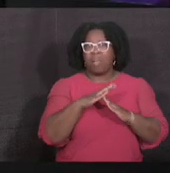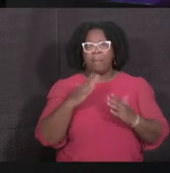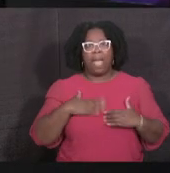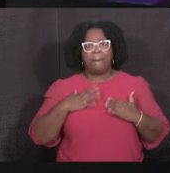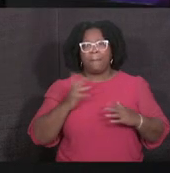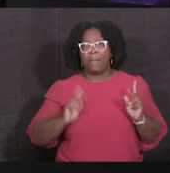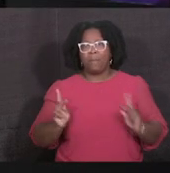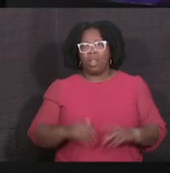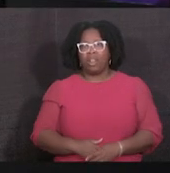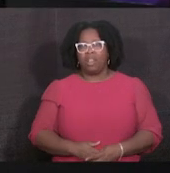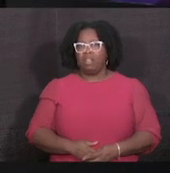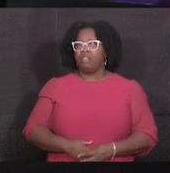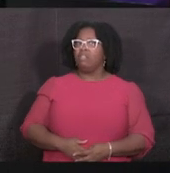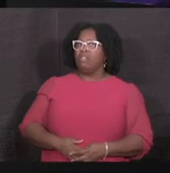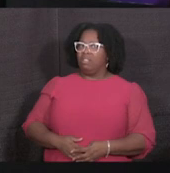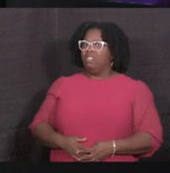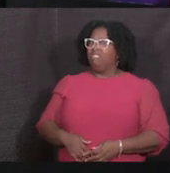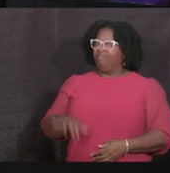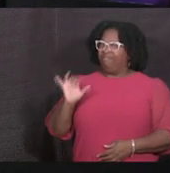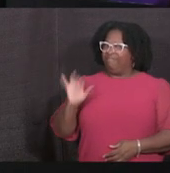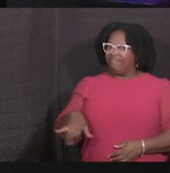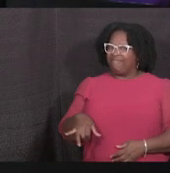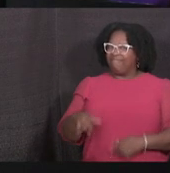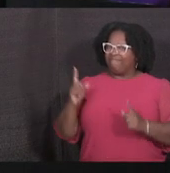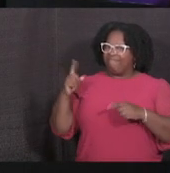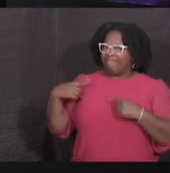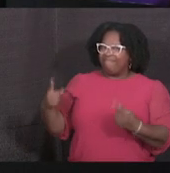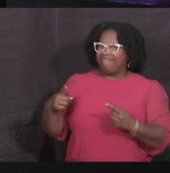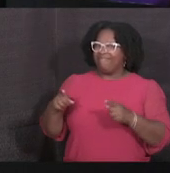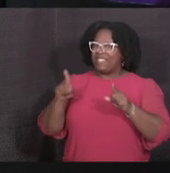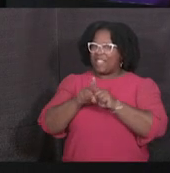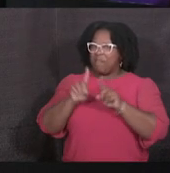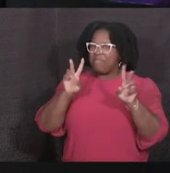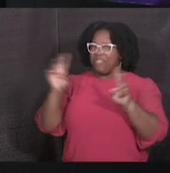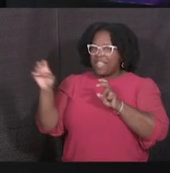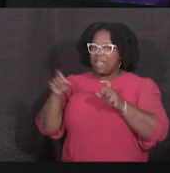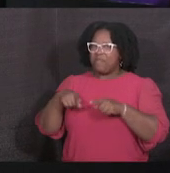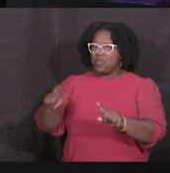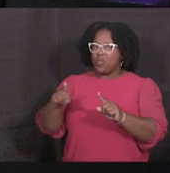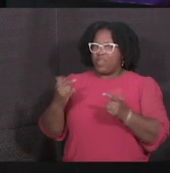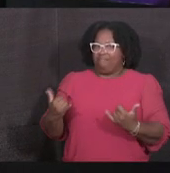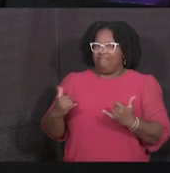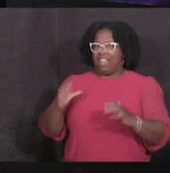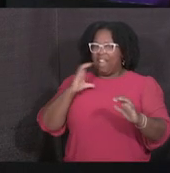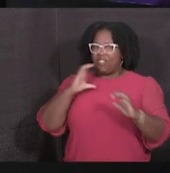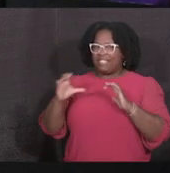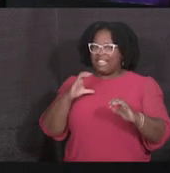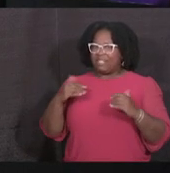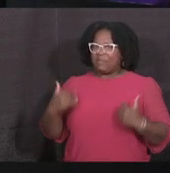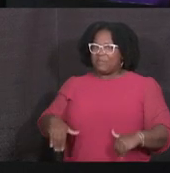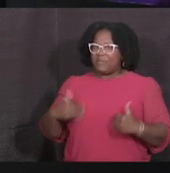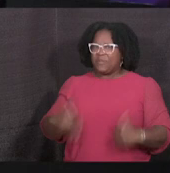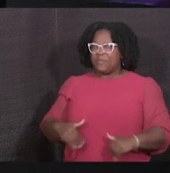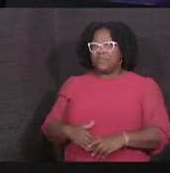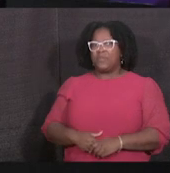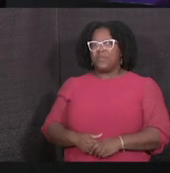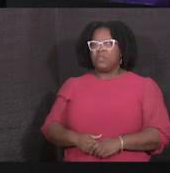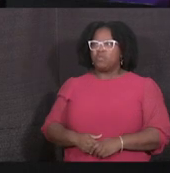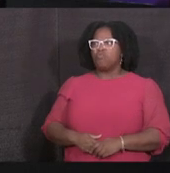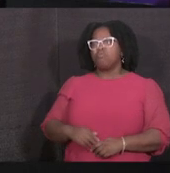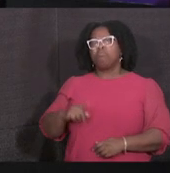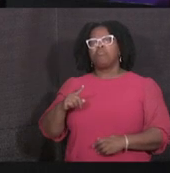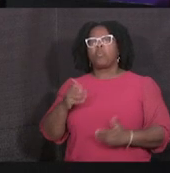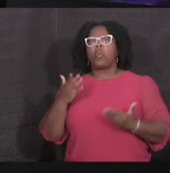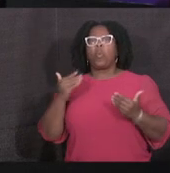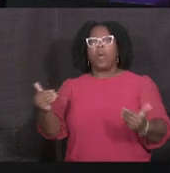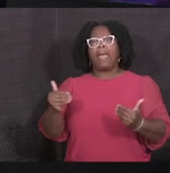Look, I think, again, it goes similar theme that we've been talking about and we've been touching on throughout this conversation, right? It's like that idea to kind of explore and